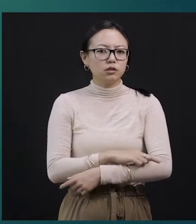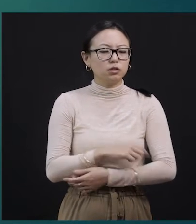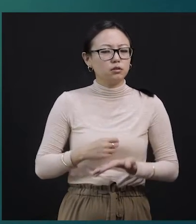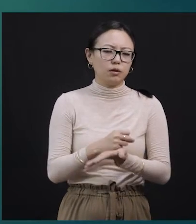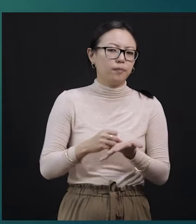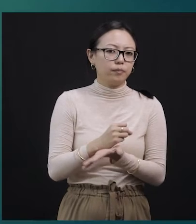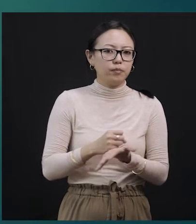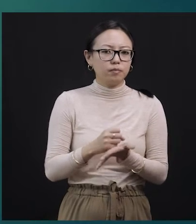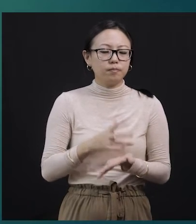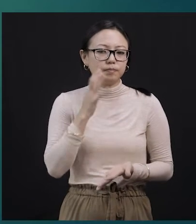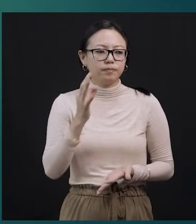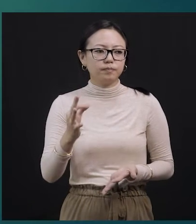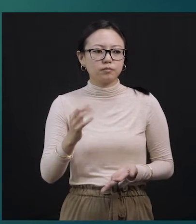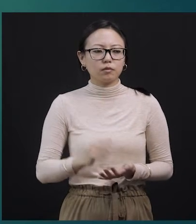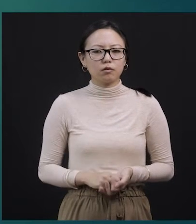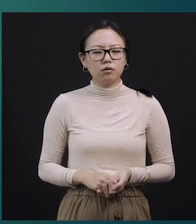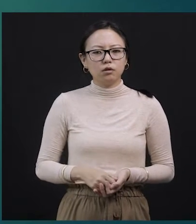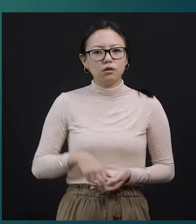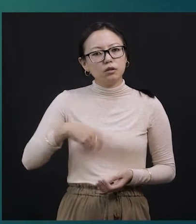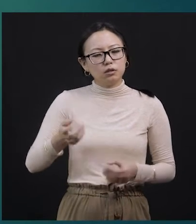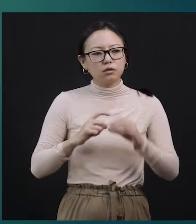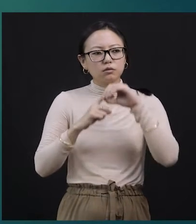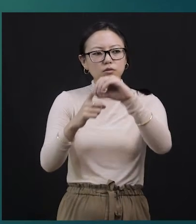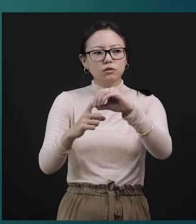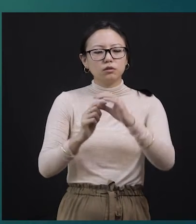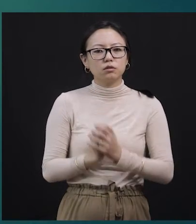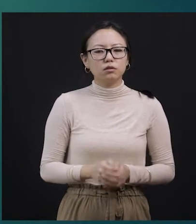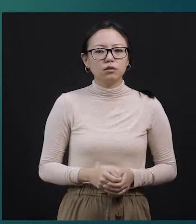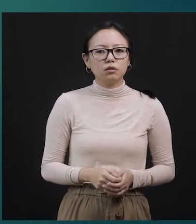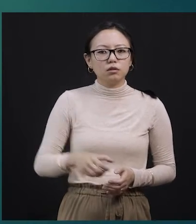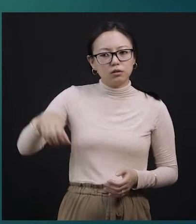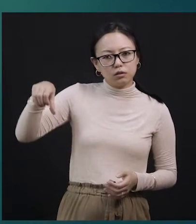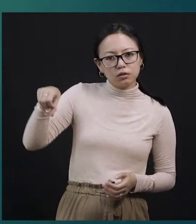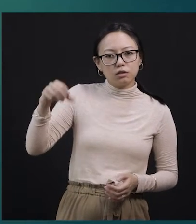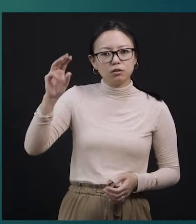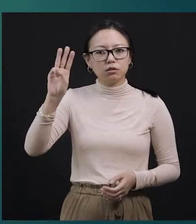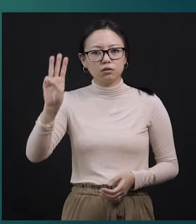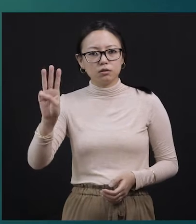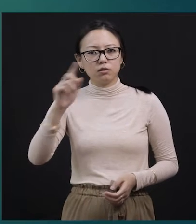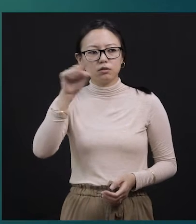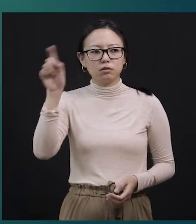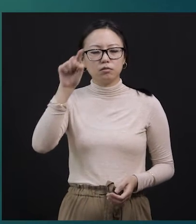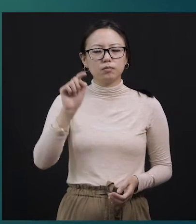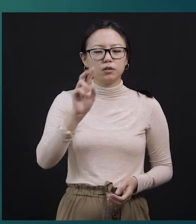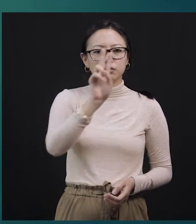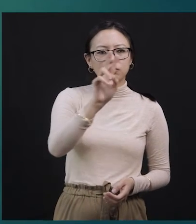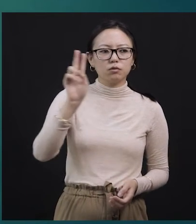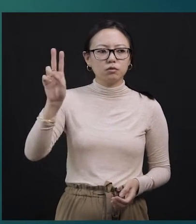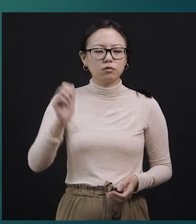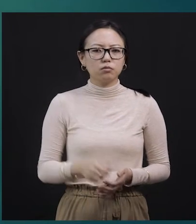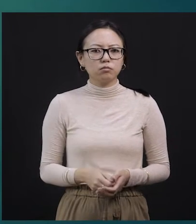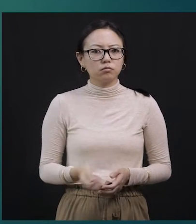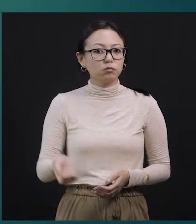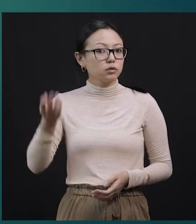next sum. You have 93 divided by 22. So same like how